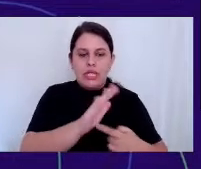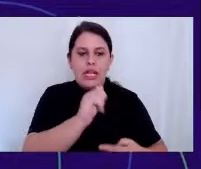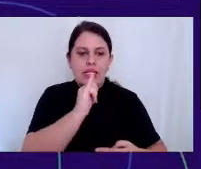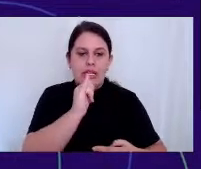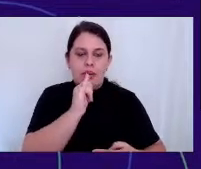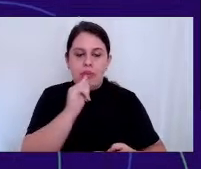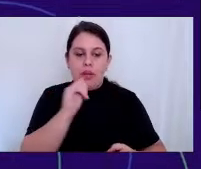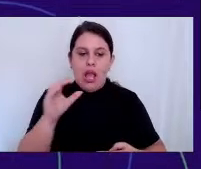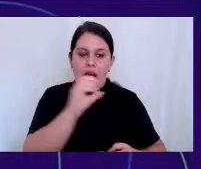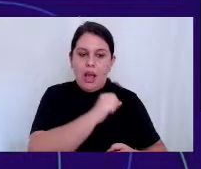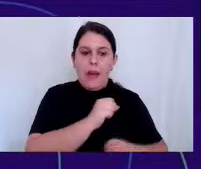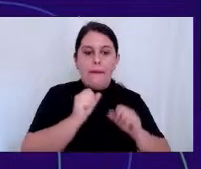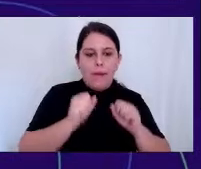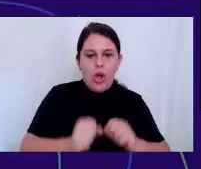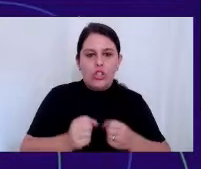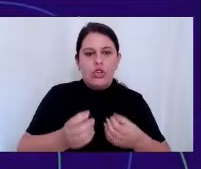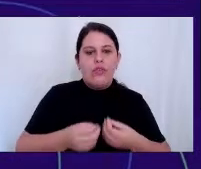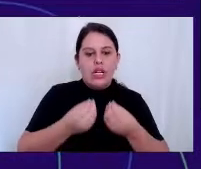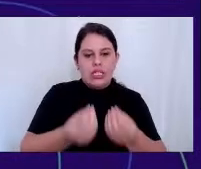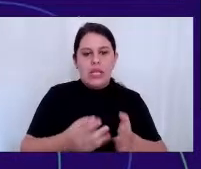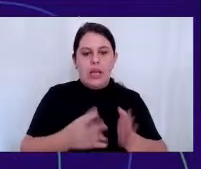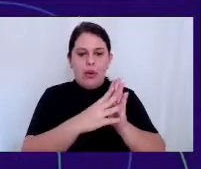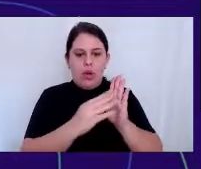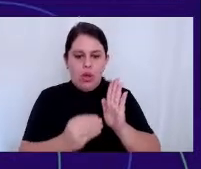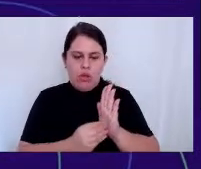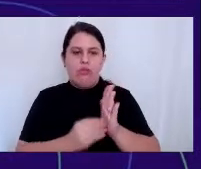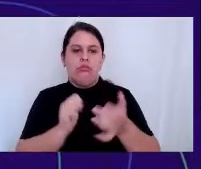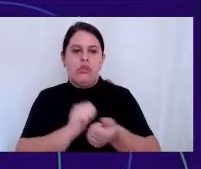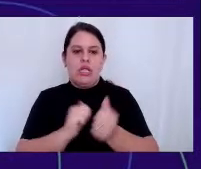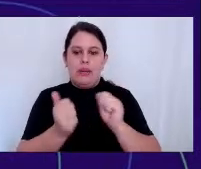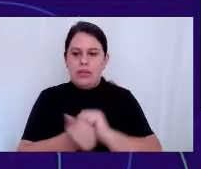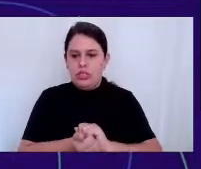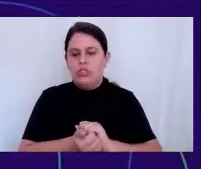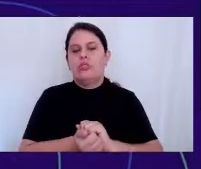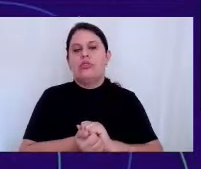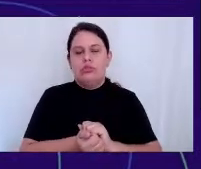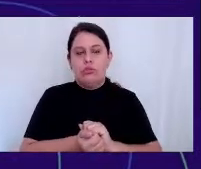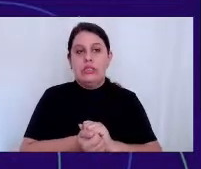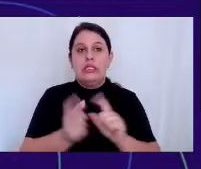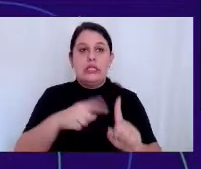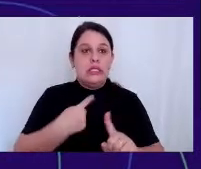models that also facilitate reflection, and